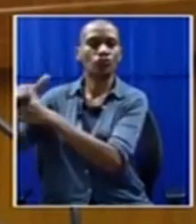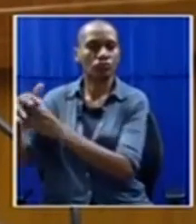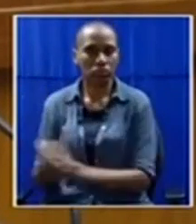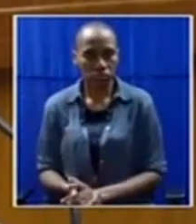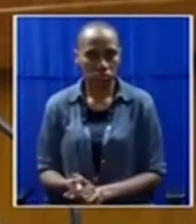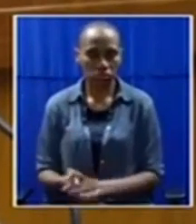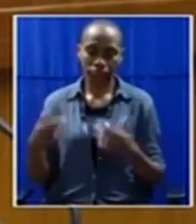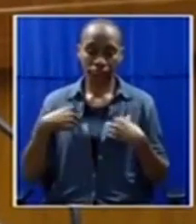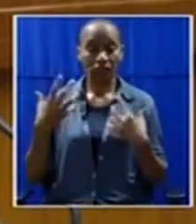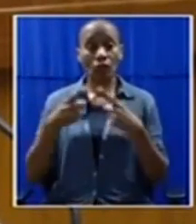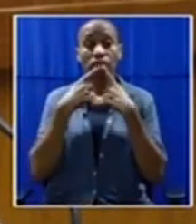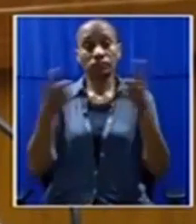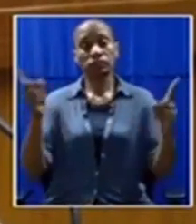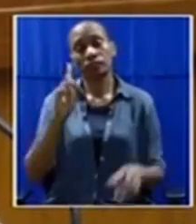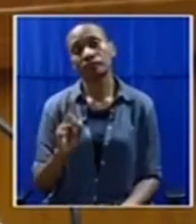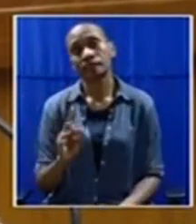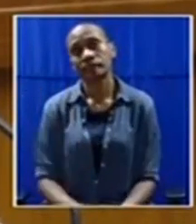I will highlight